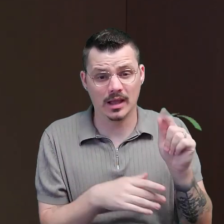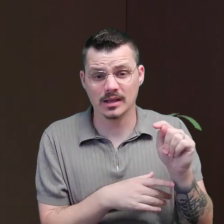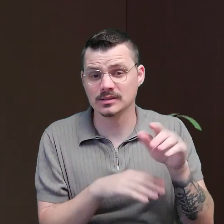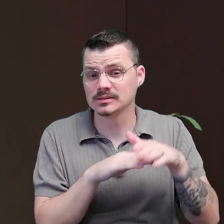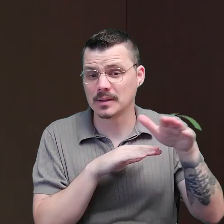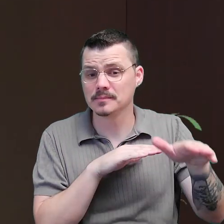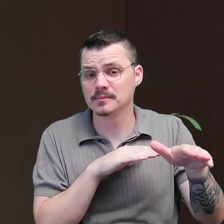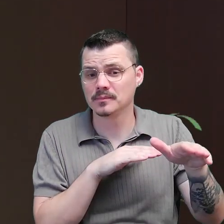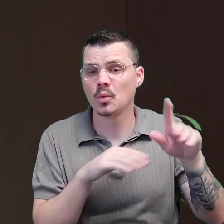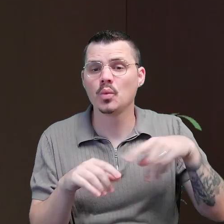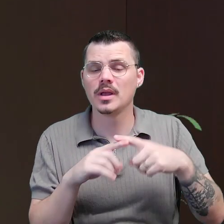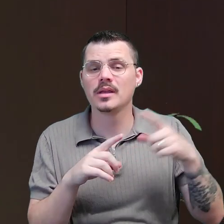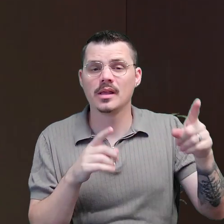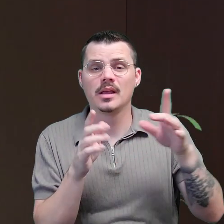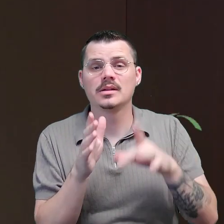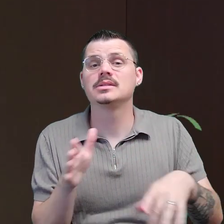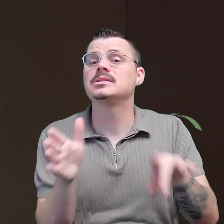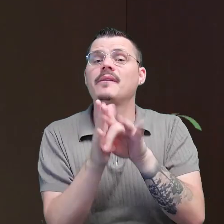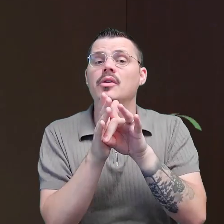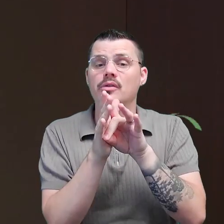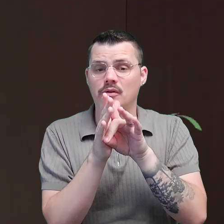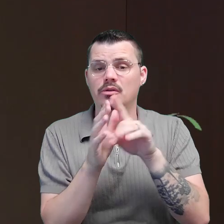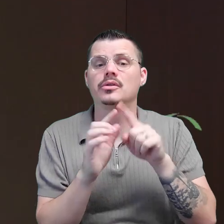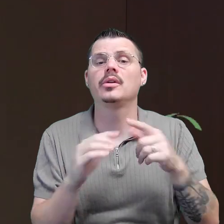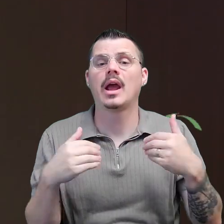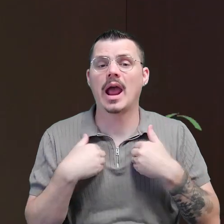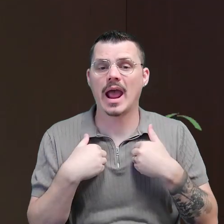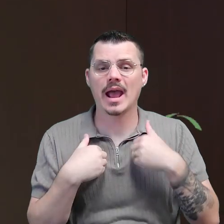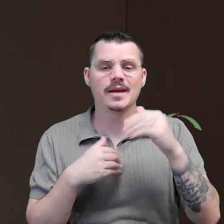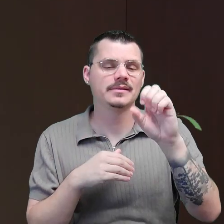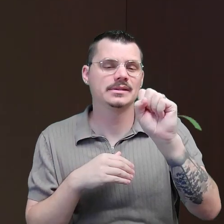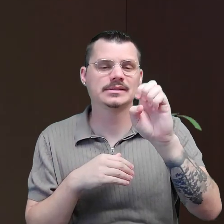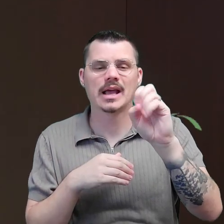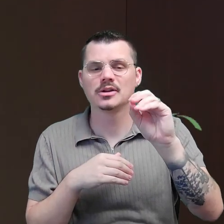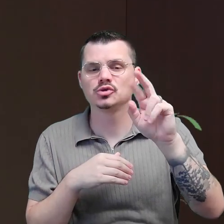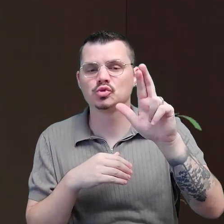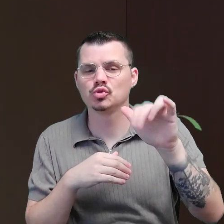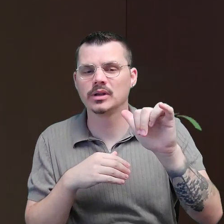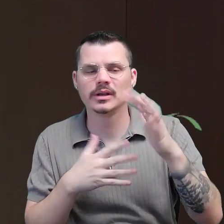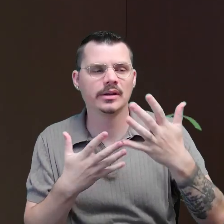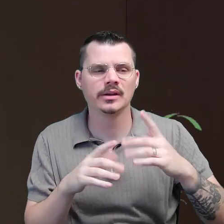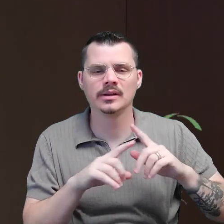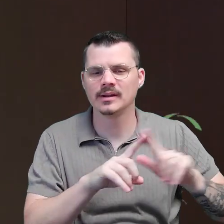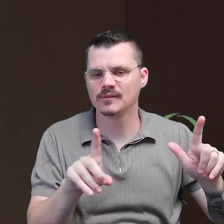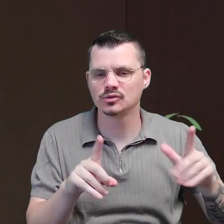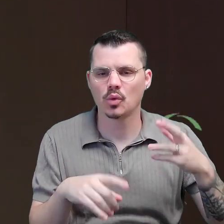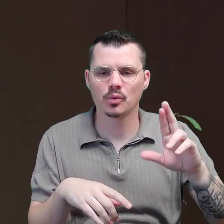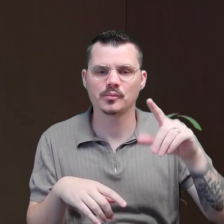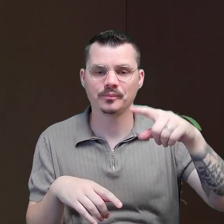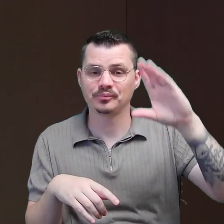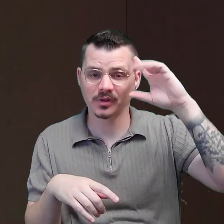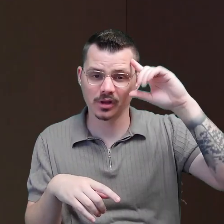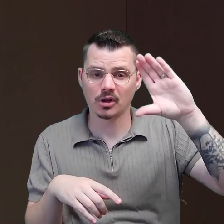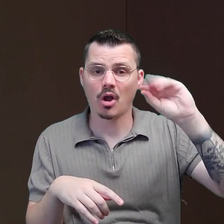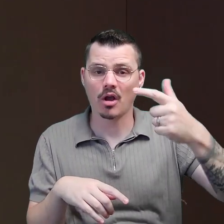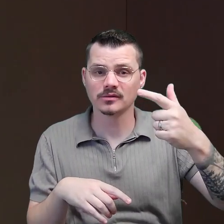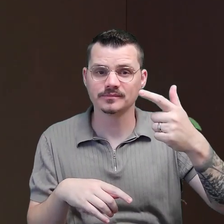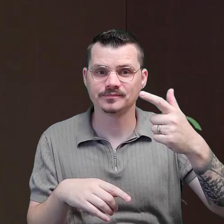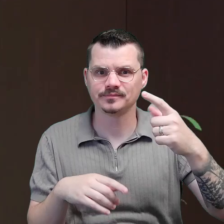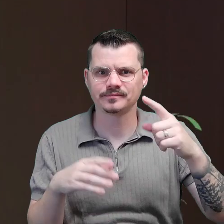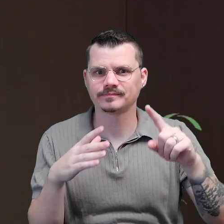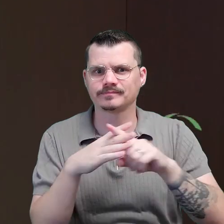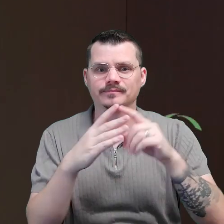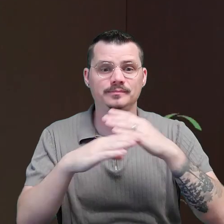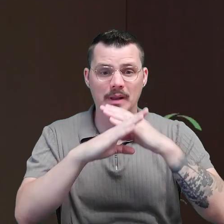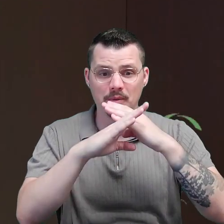at STEP, when they were discovered to have sensory differences or cognitive impairment,